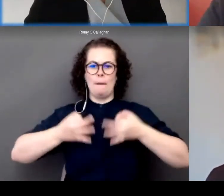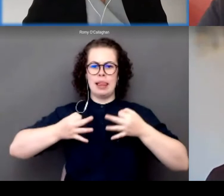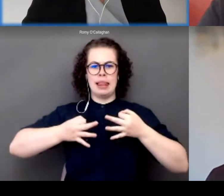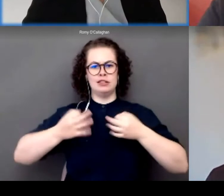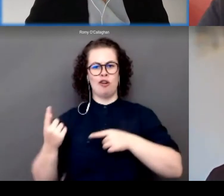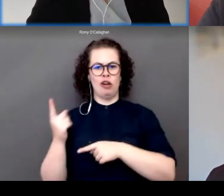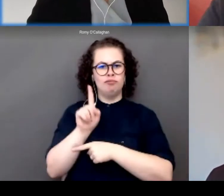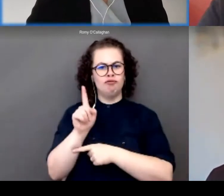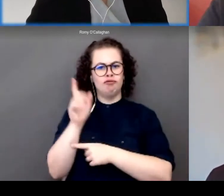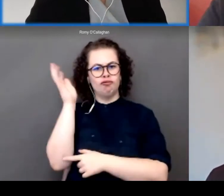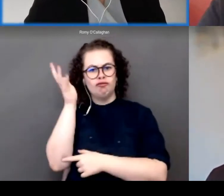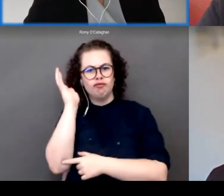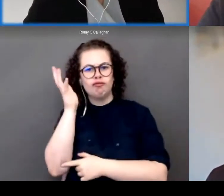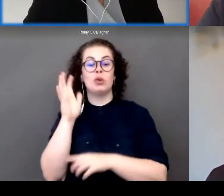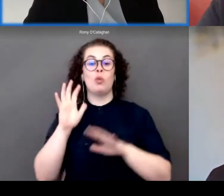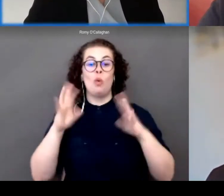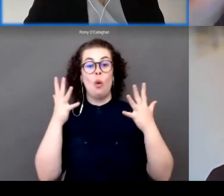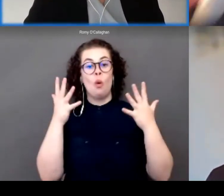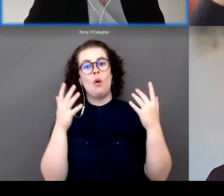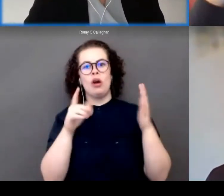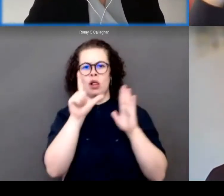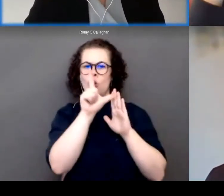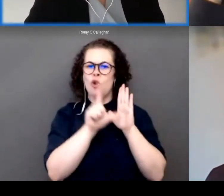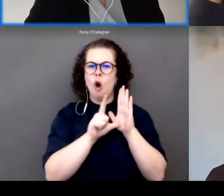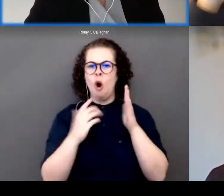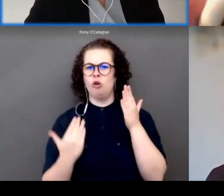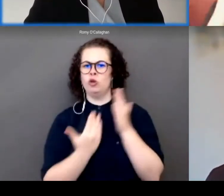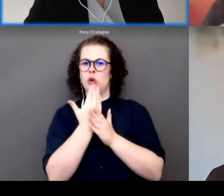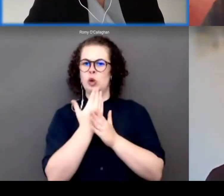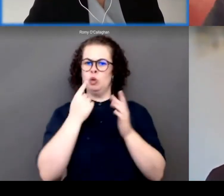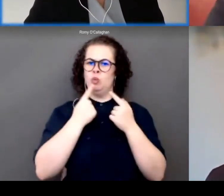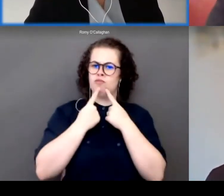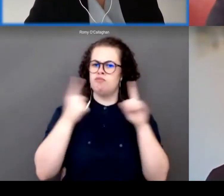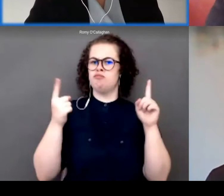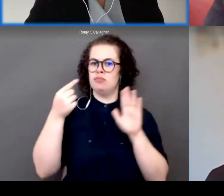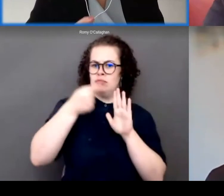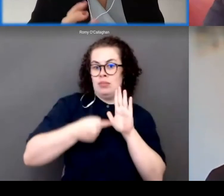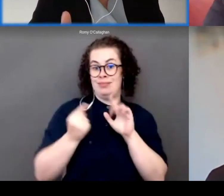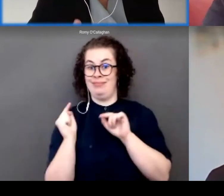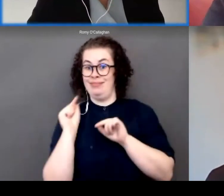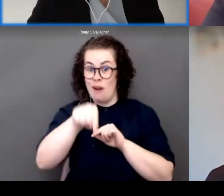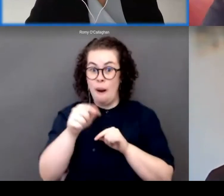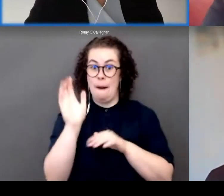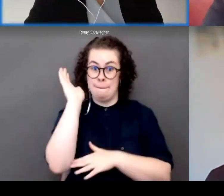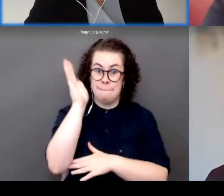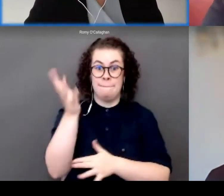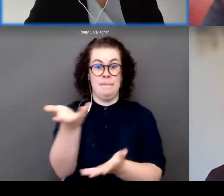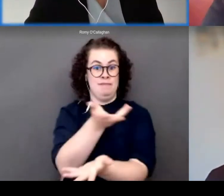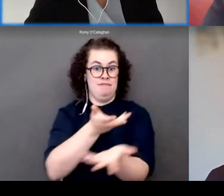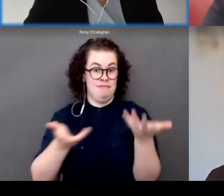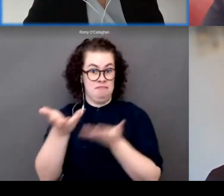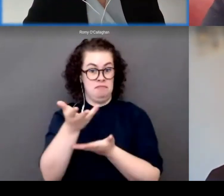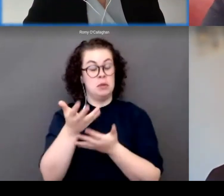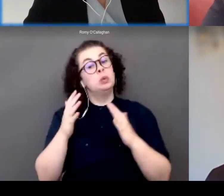to Patrick Zaki. At this regard, from a political point of